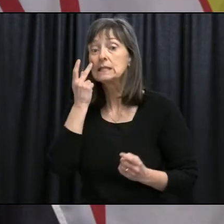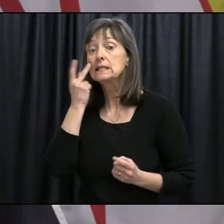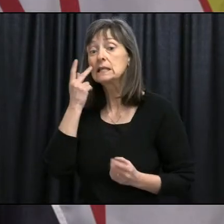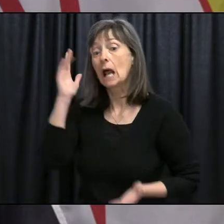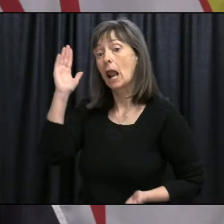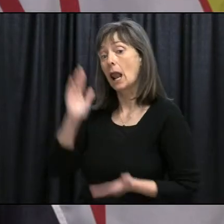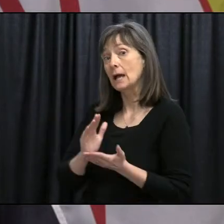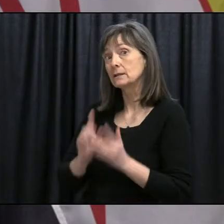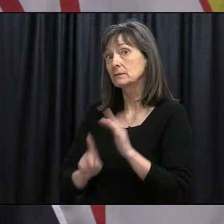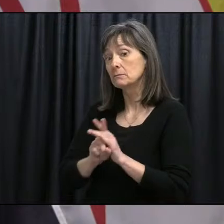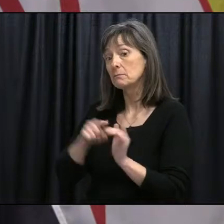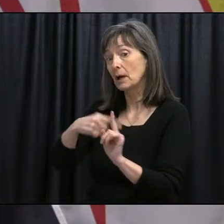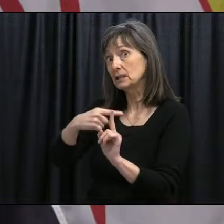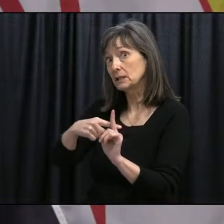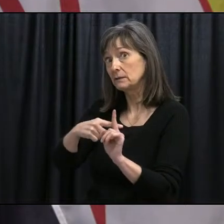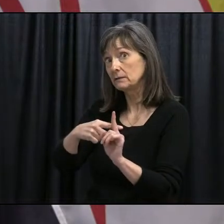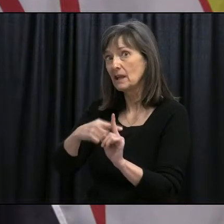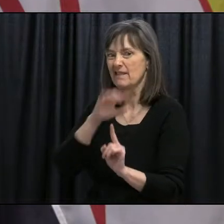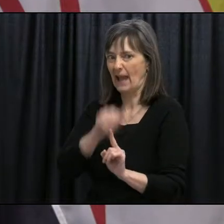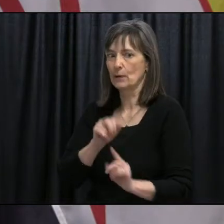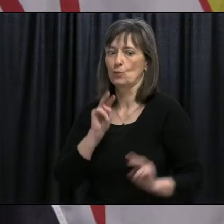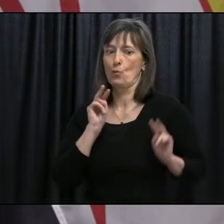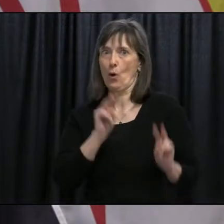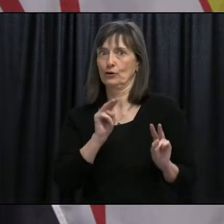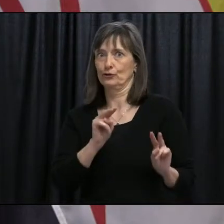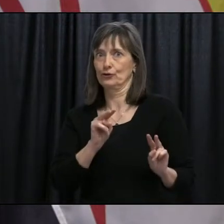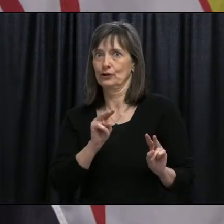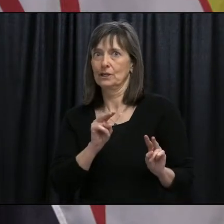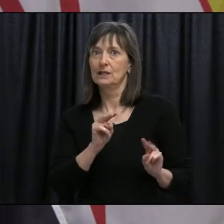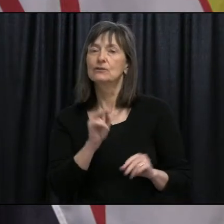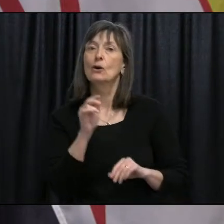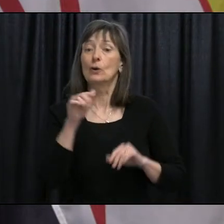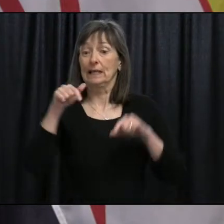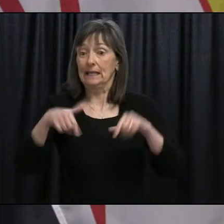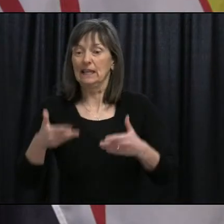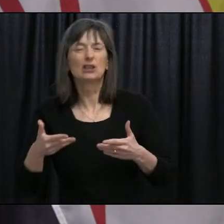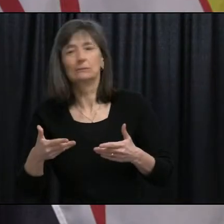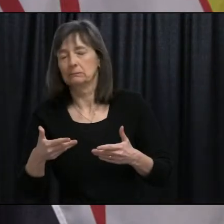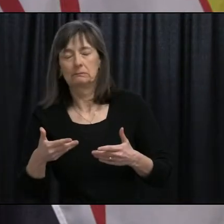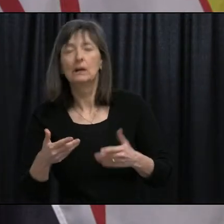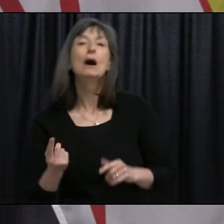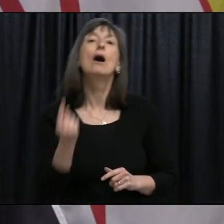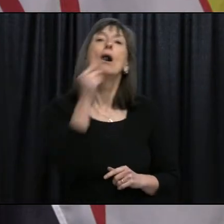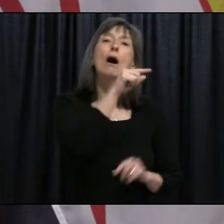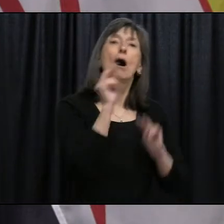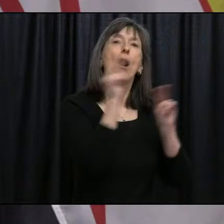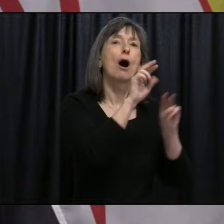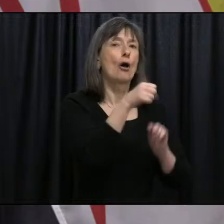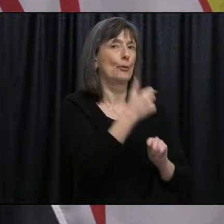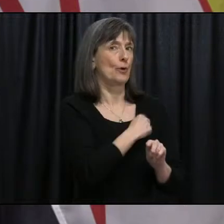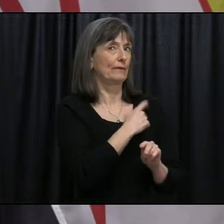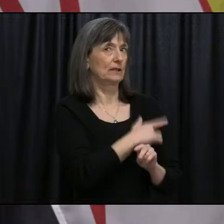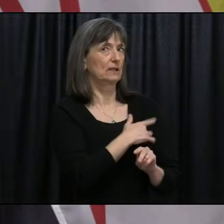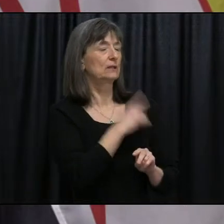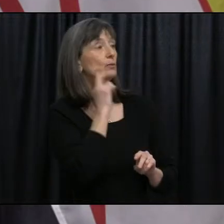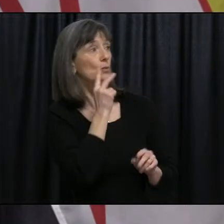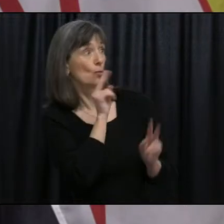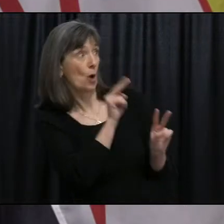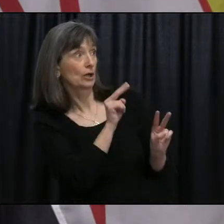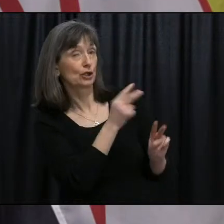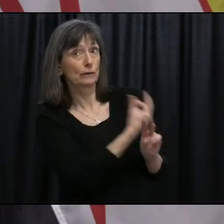a reduction in spread in some of those provinces that have higher rates of disease, then, I think that bodes very well.